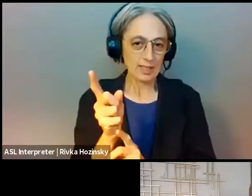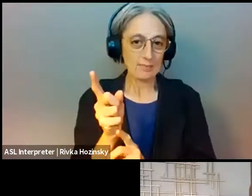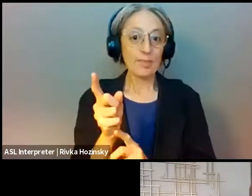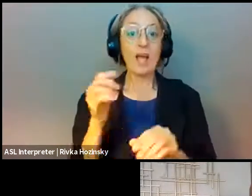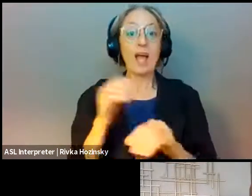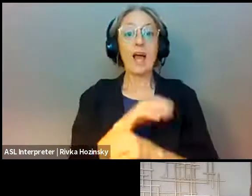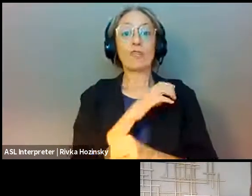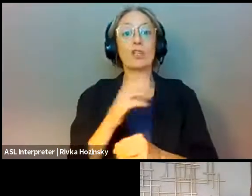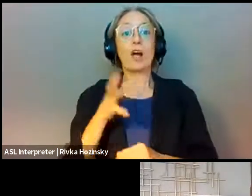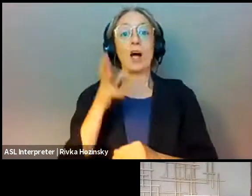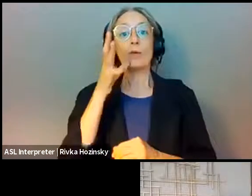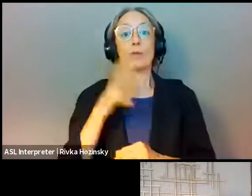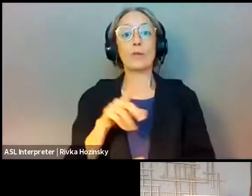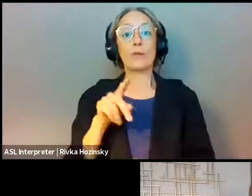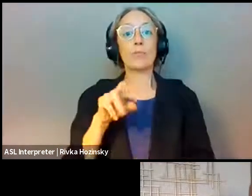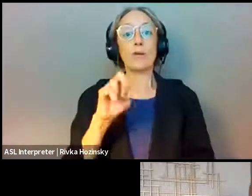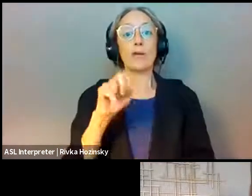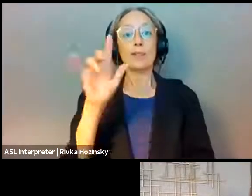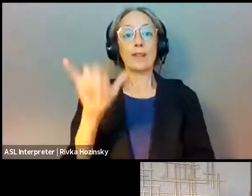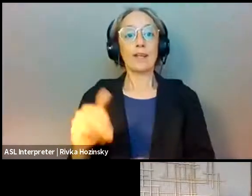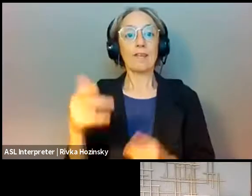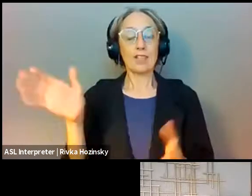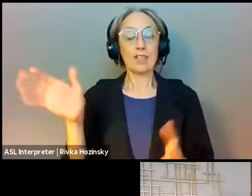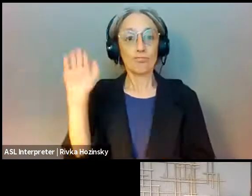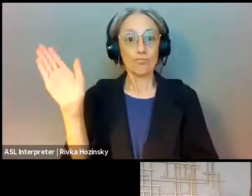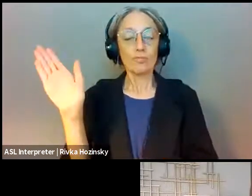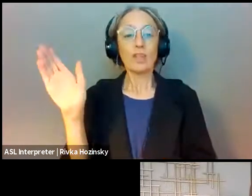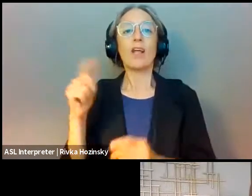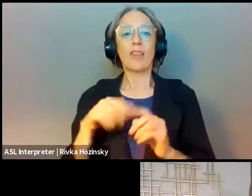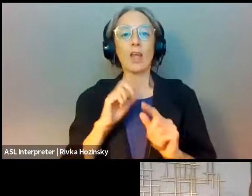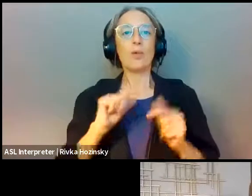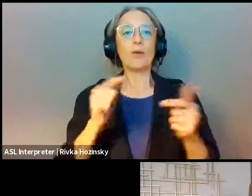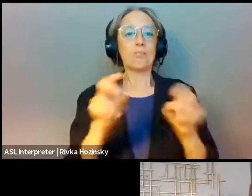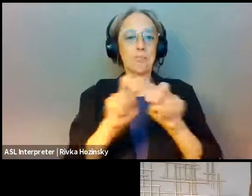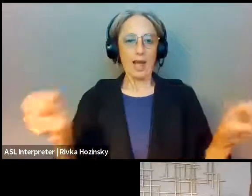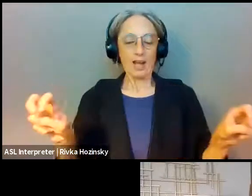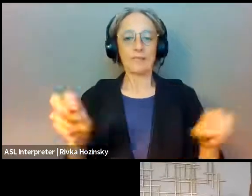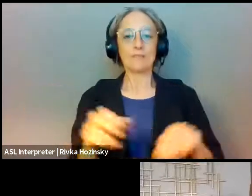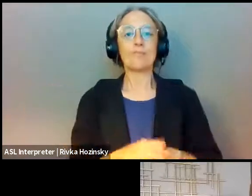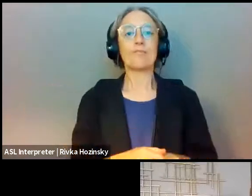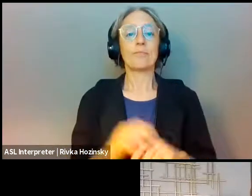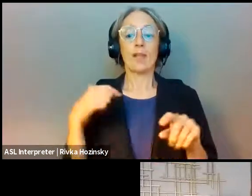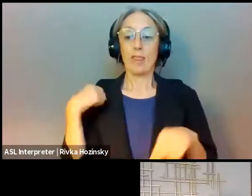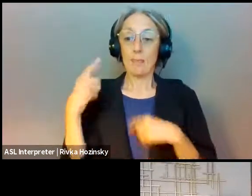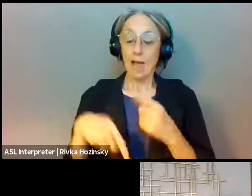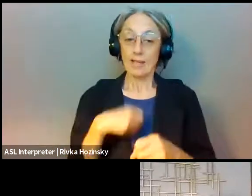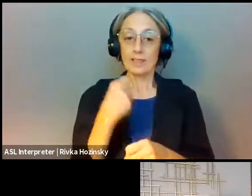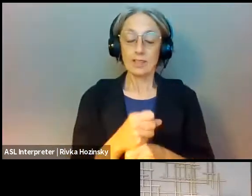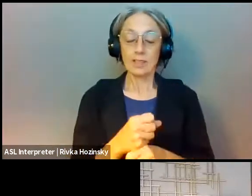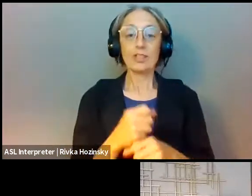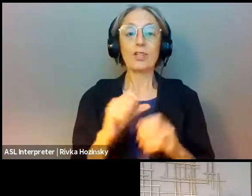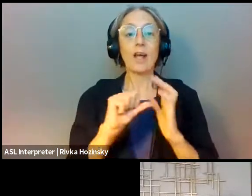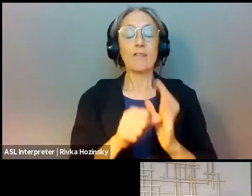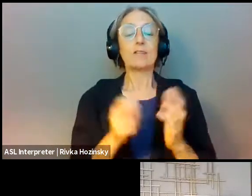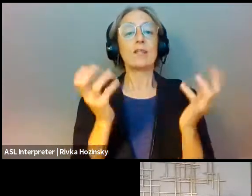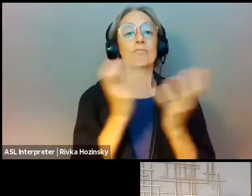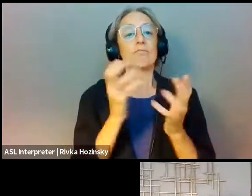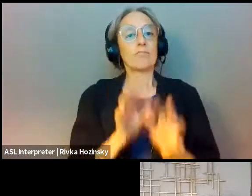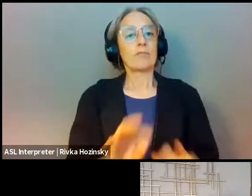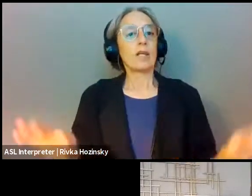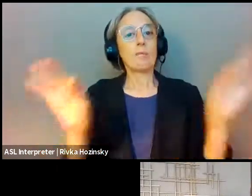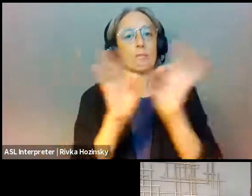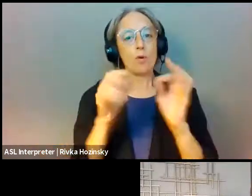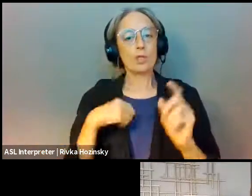bring in our panel. First, I'd like to set the stage. This past year has highlighted just how important it is to have a disability justice lens